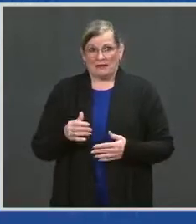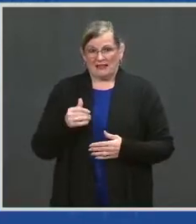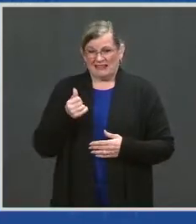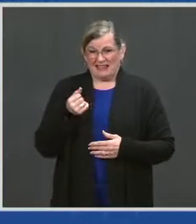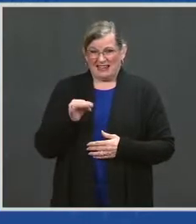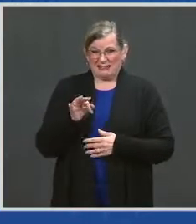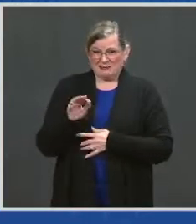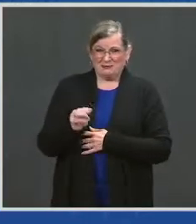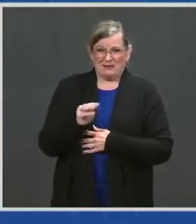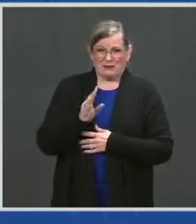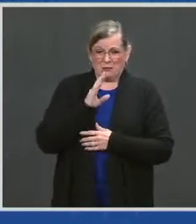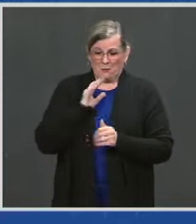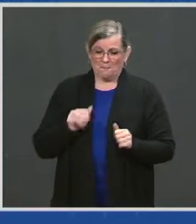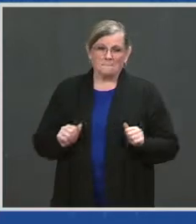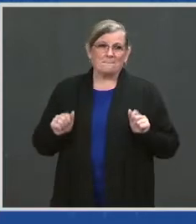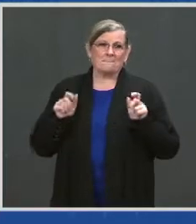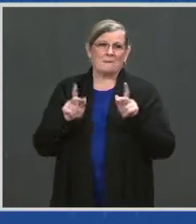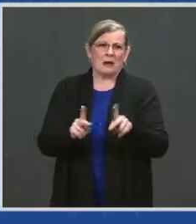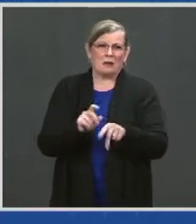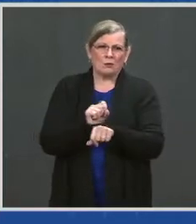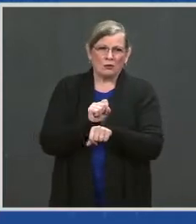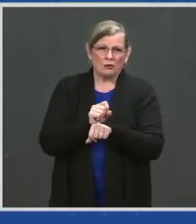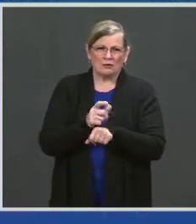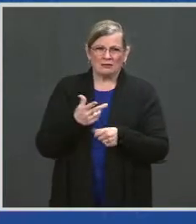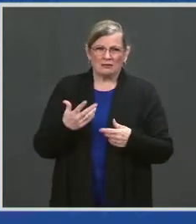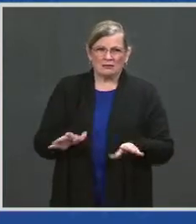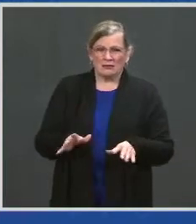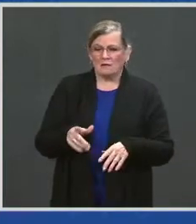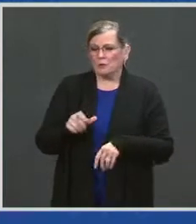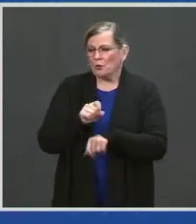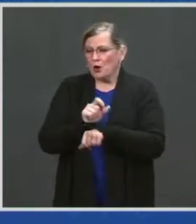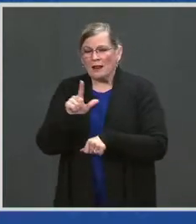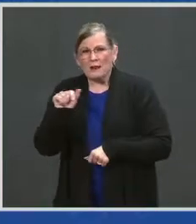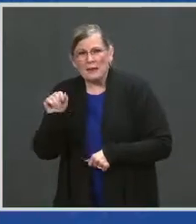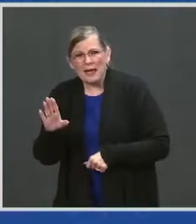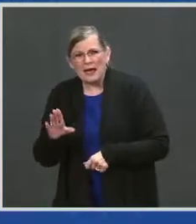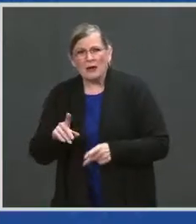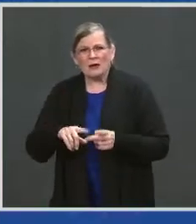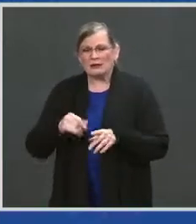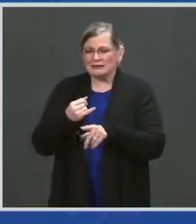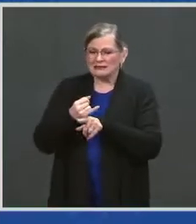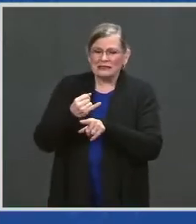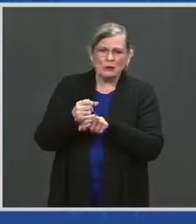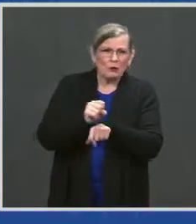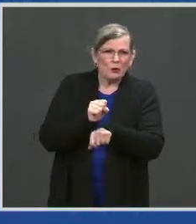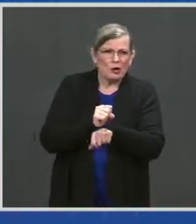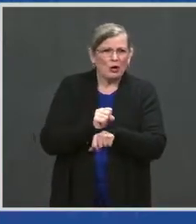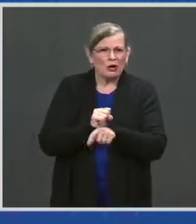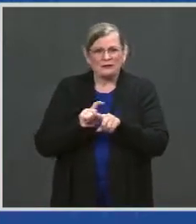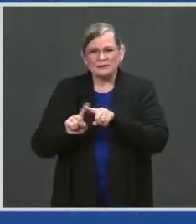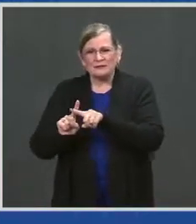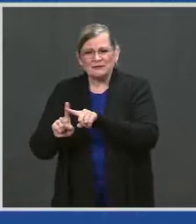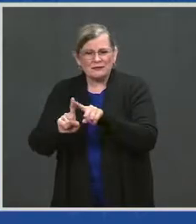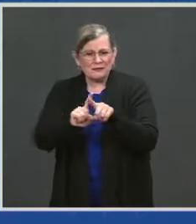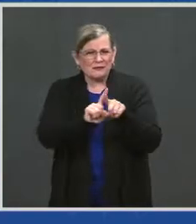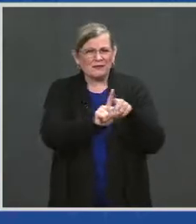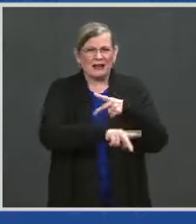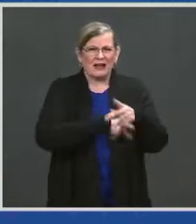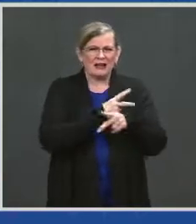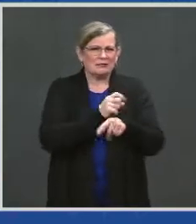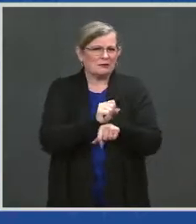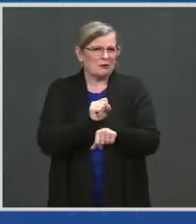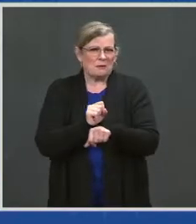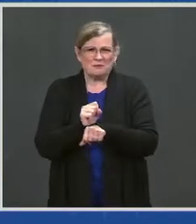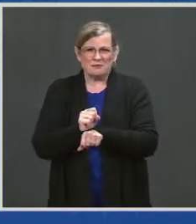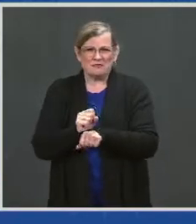and the cutting-edge labs as well. The new report out this week shows that nearly 90% of the infrastructure jobs